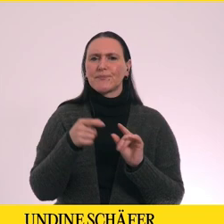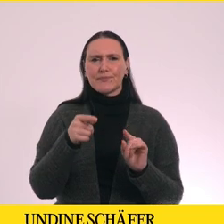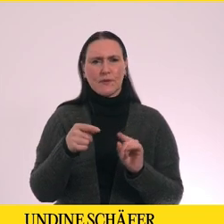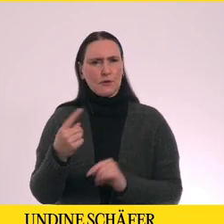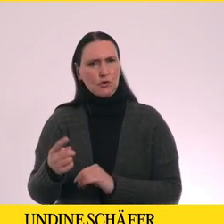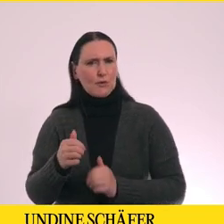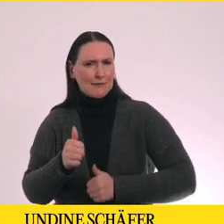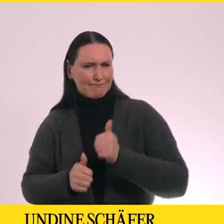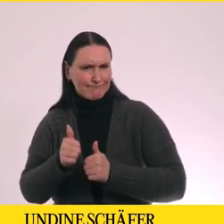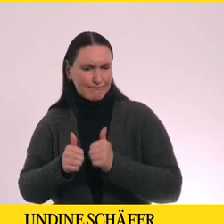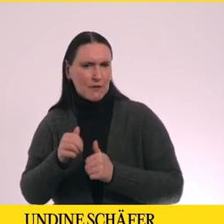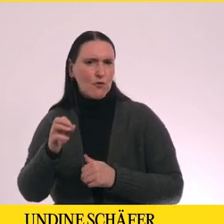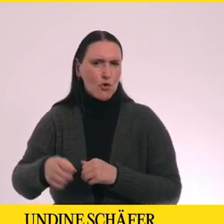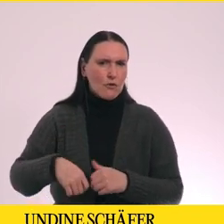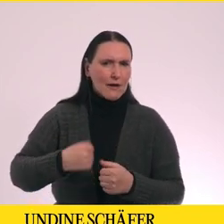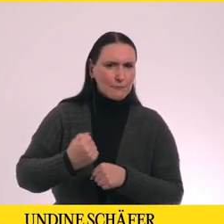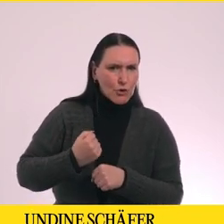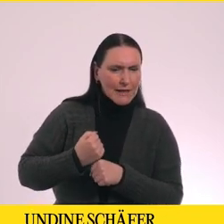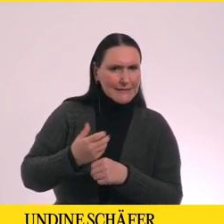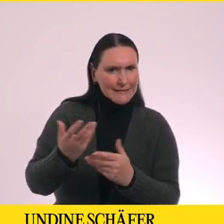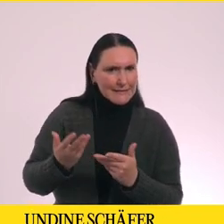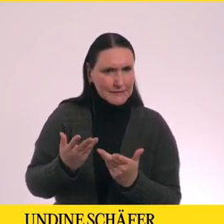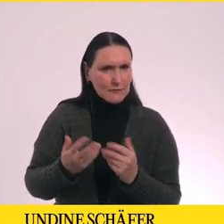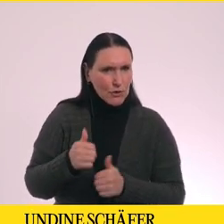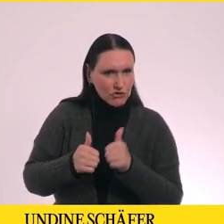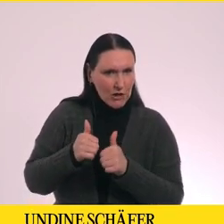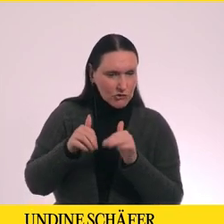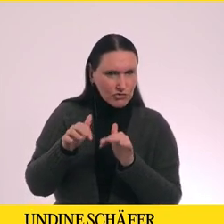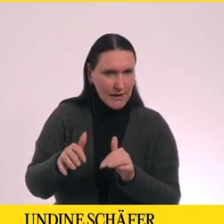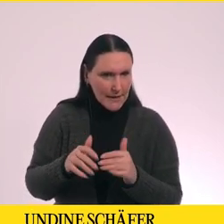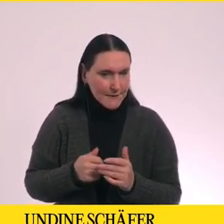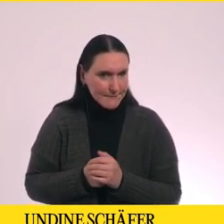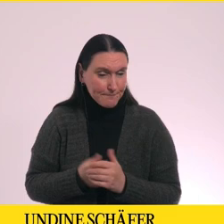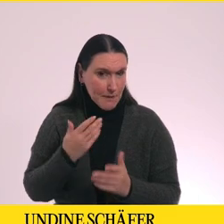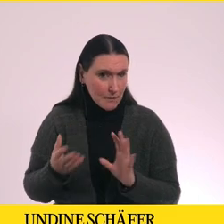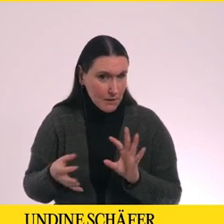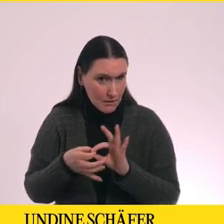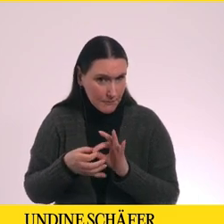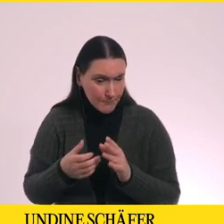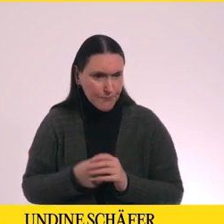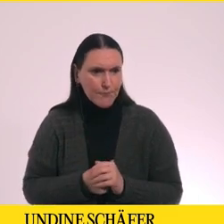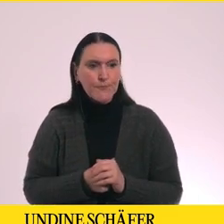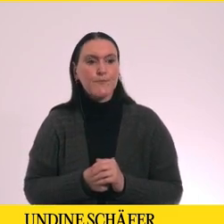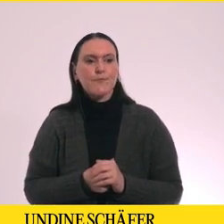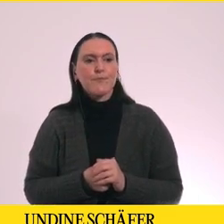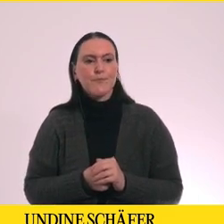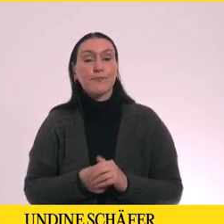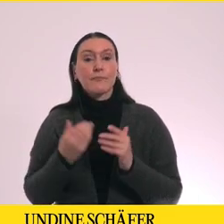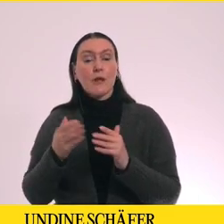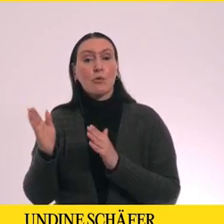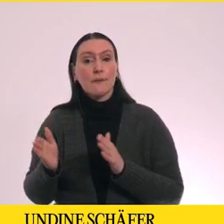So, but let's come back to that. So to go over to Trampoline